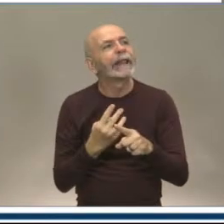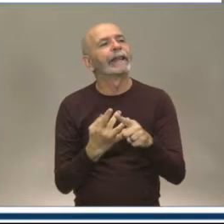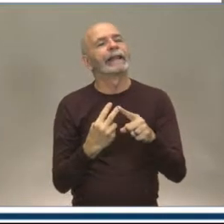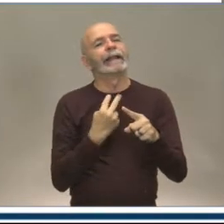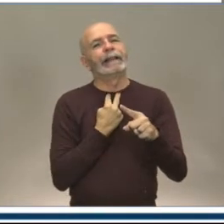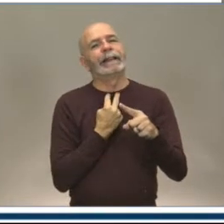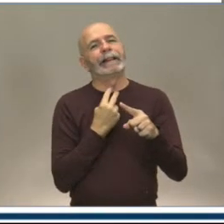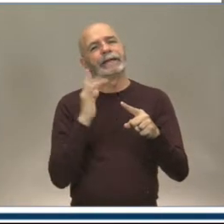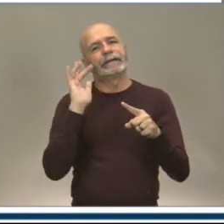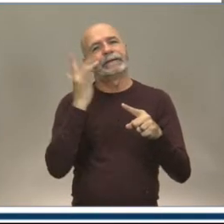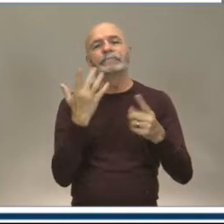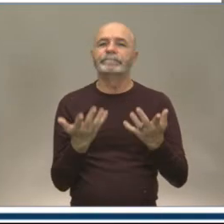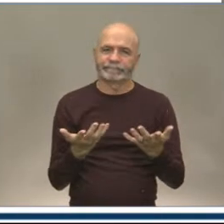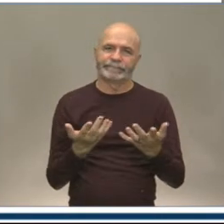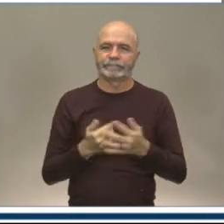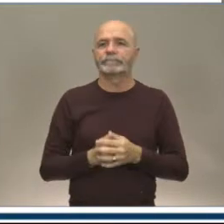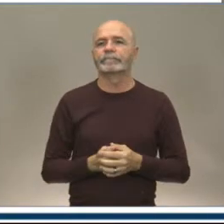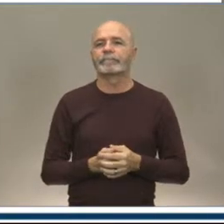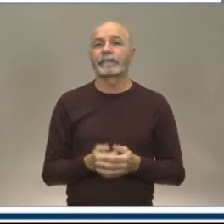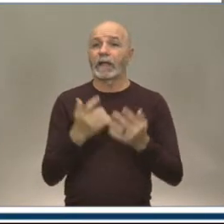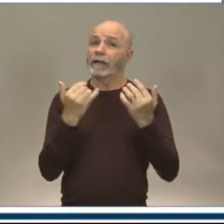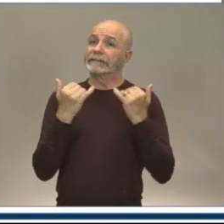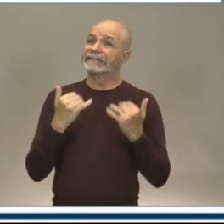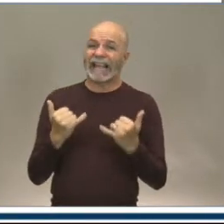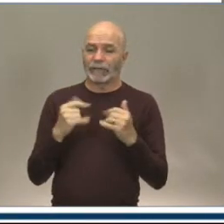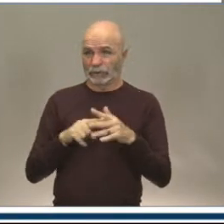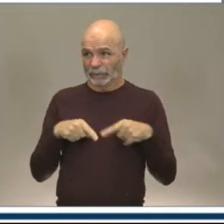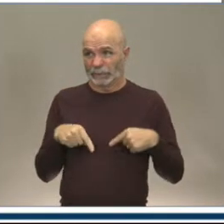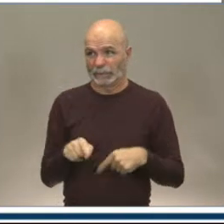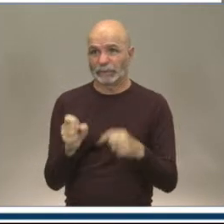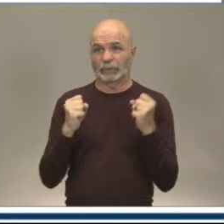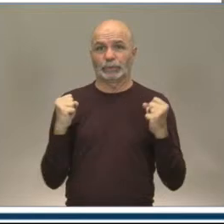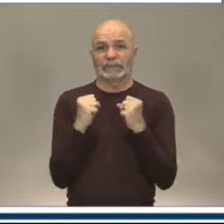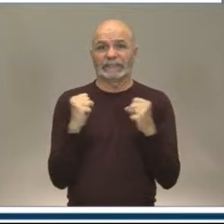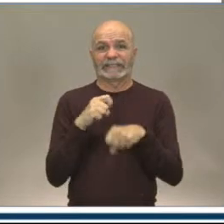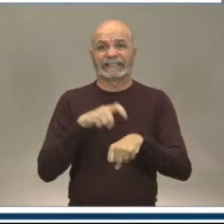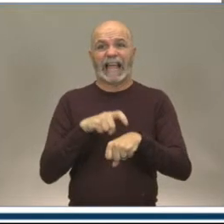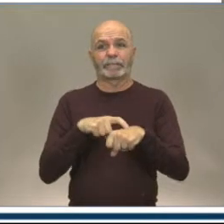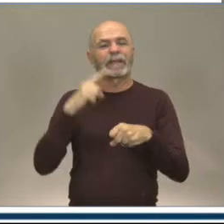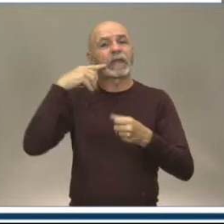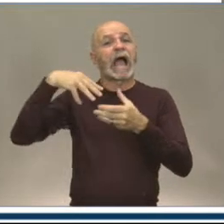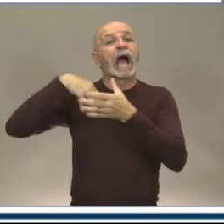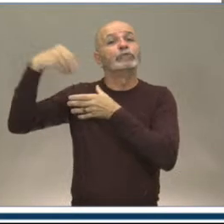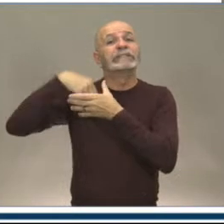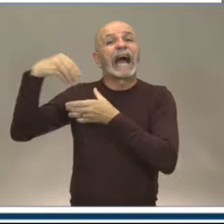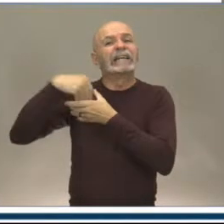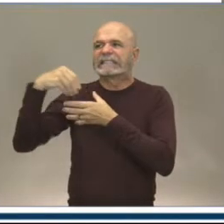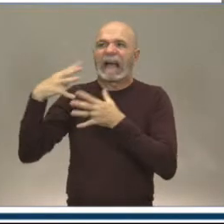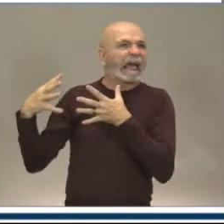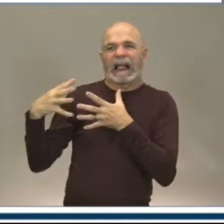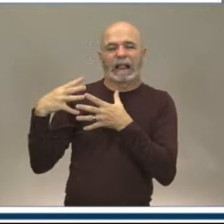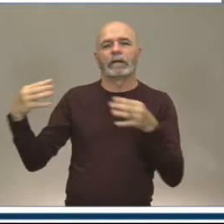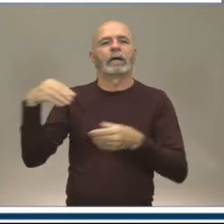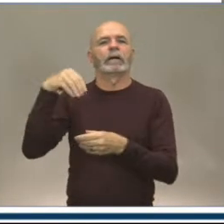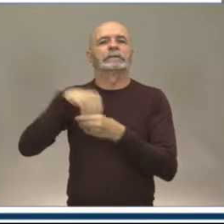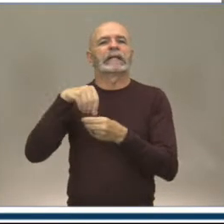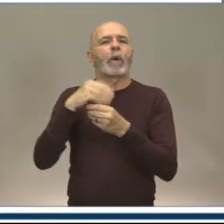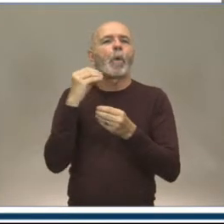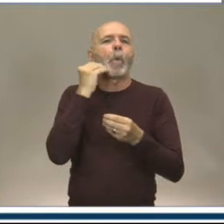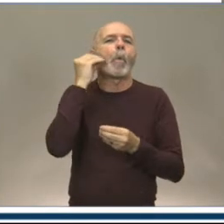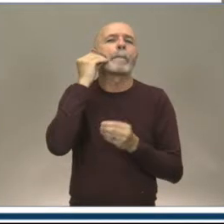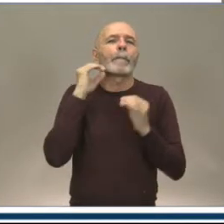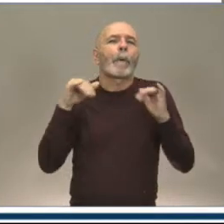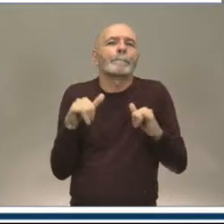Long days and colder weather are here, and that means more indoor activities for the next few months. This is when COVID-19 looks